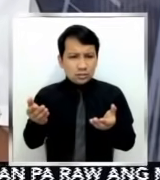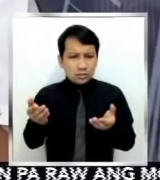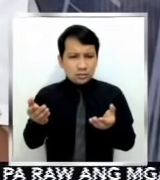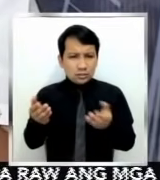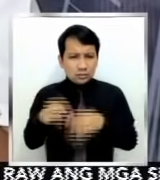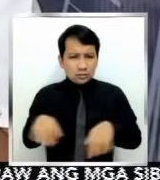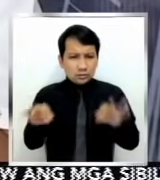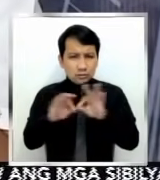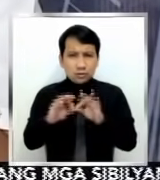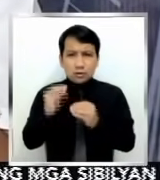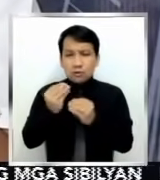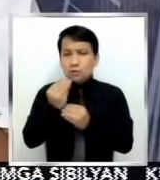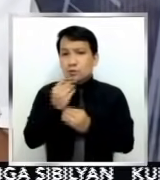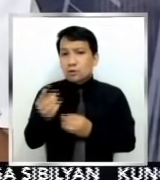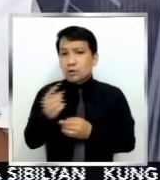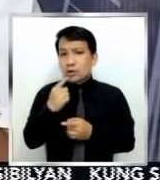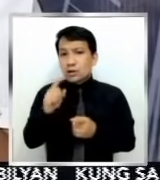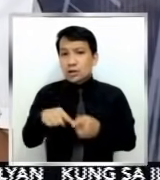those